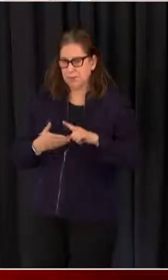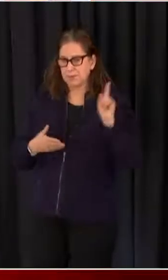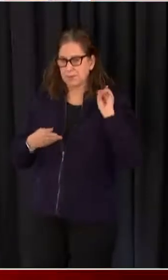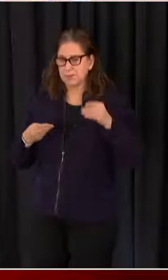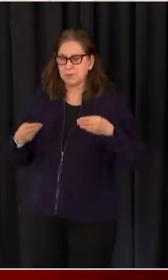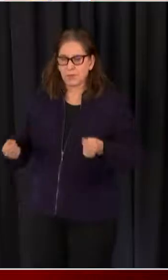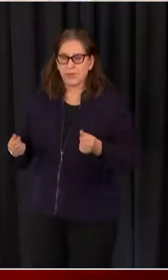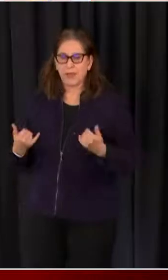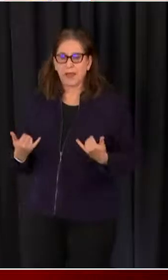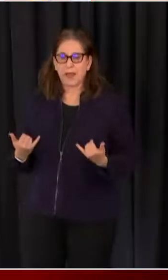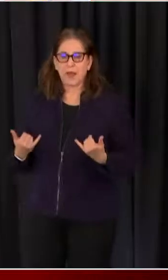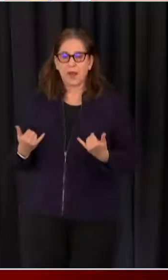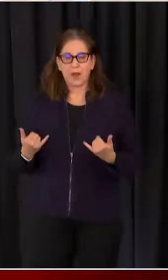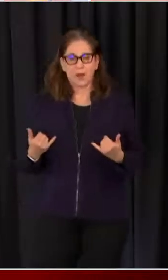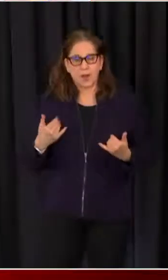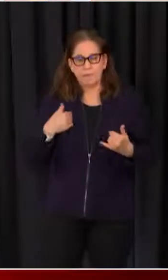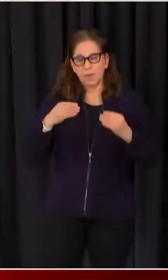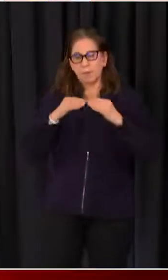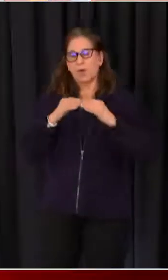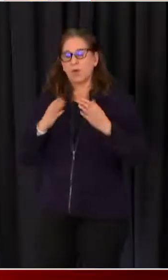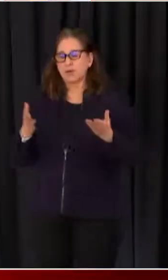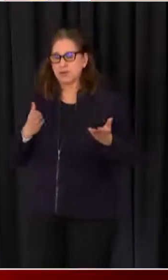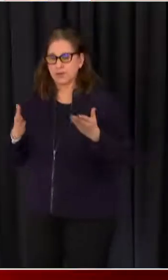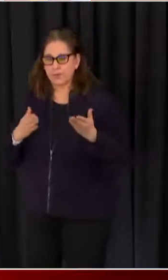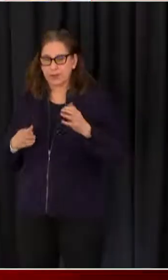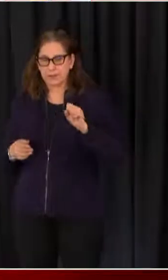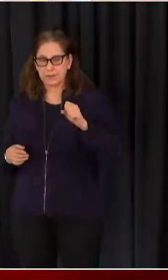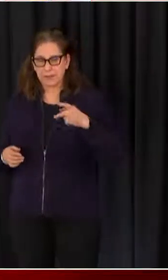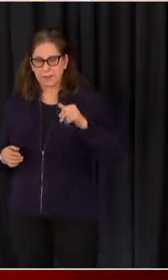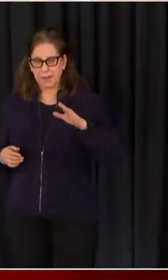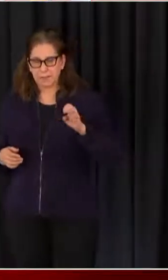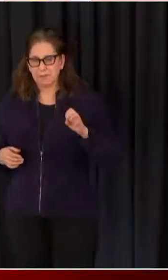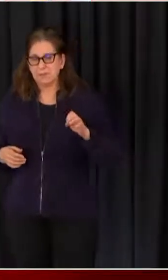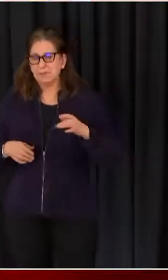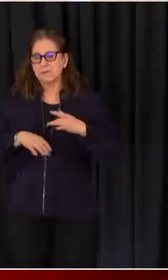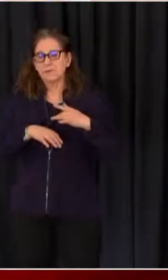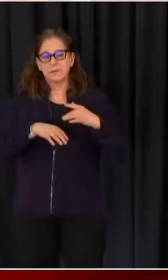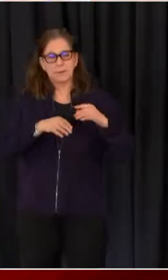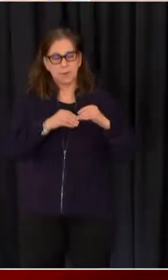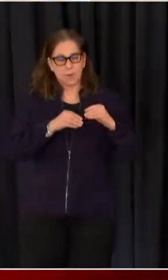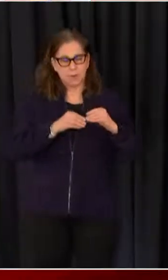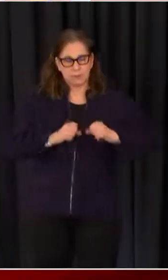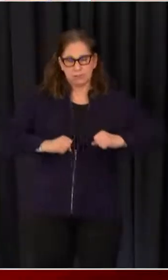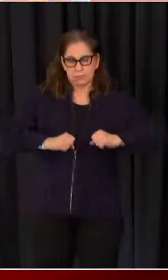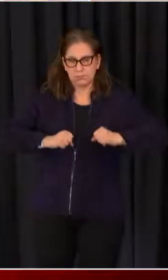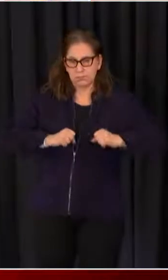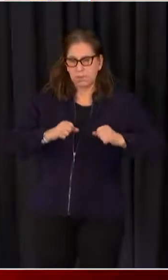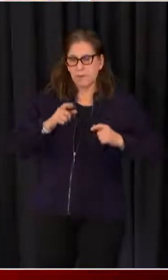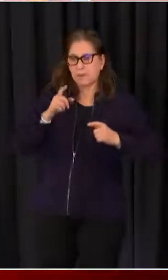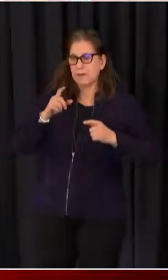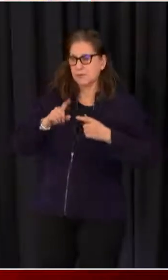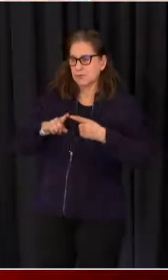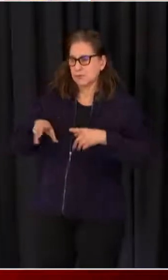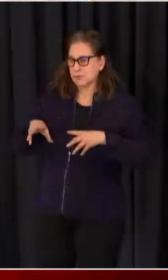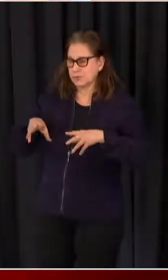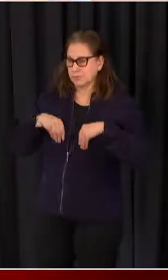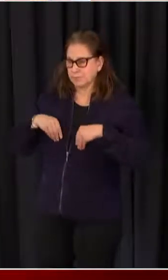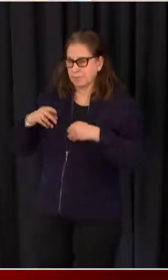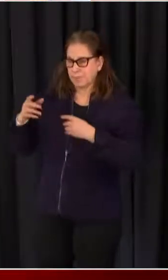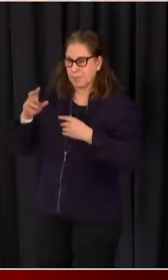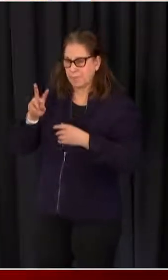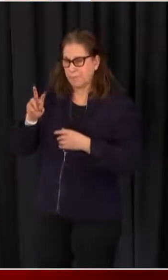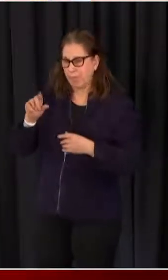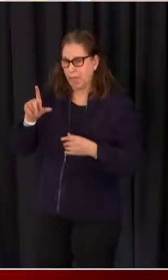We had enough server space, enough capacity, enough availability, and we've done a number of load tests over the past week to make sure that we were ready for